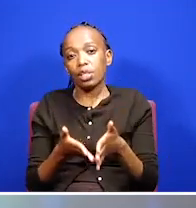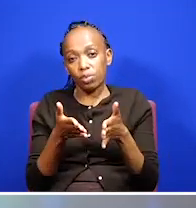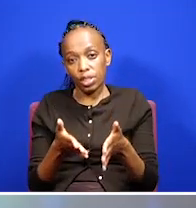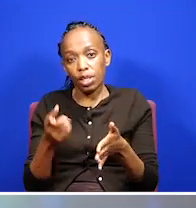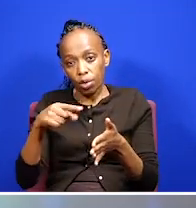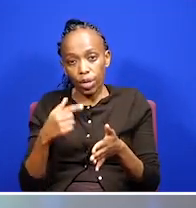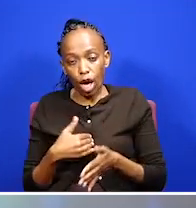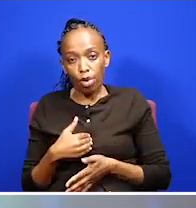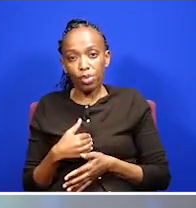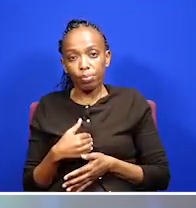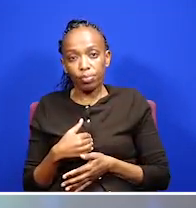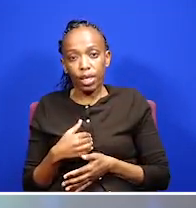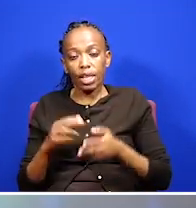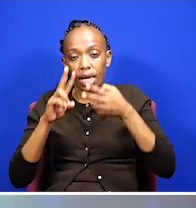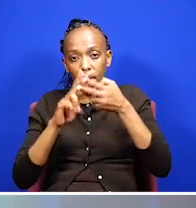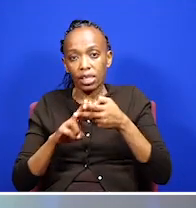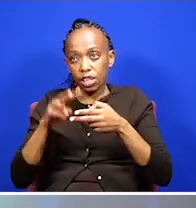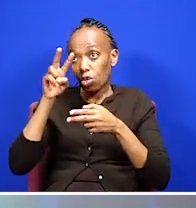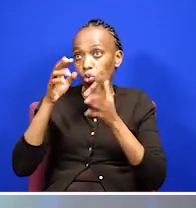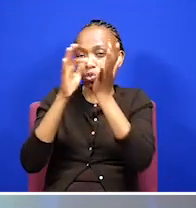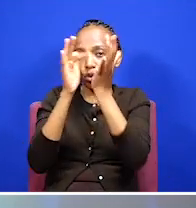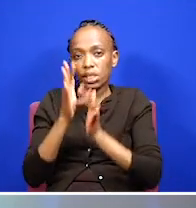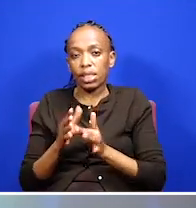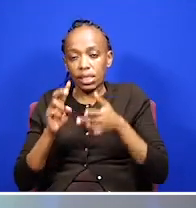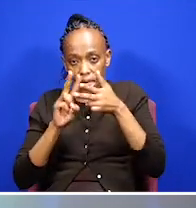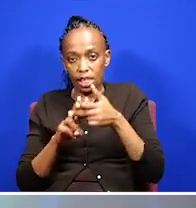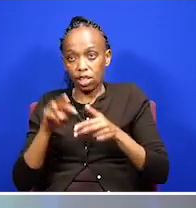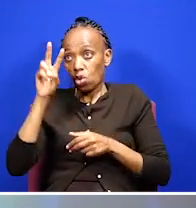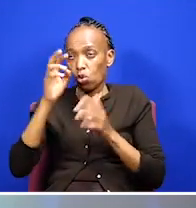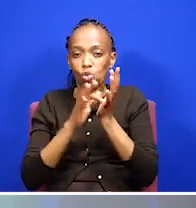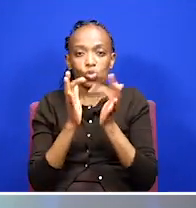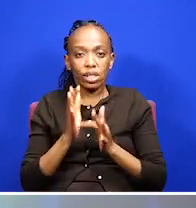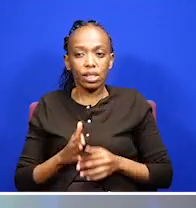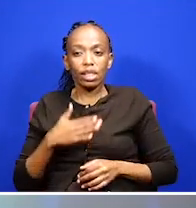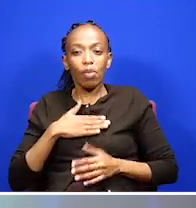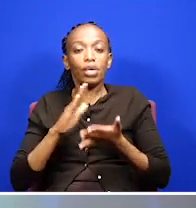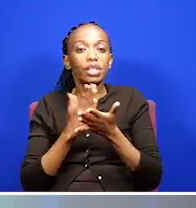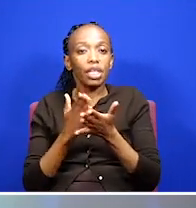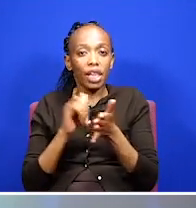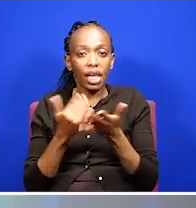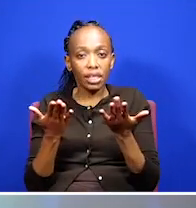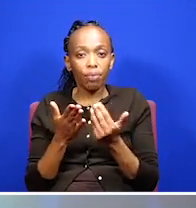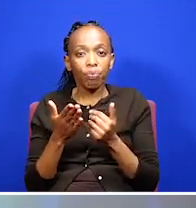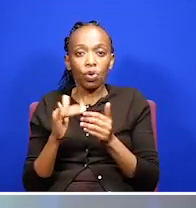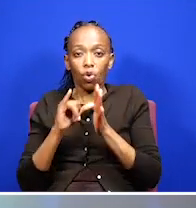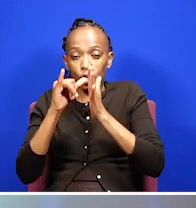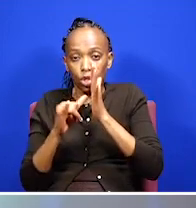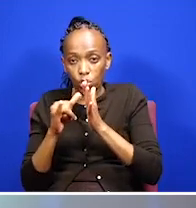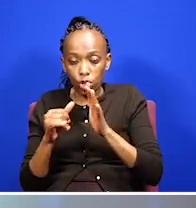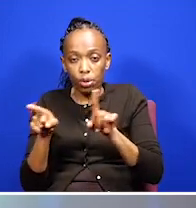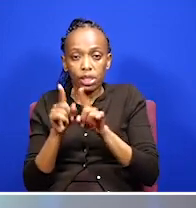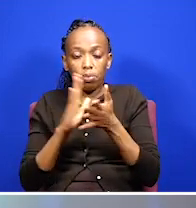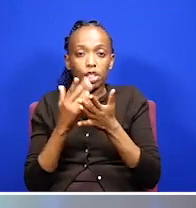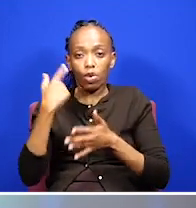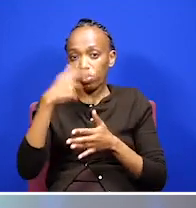Today, we have the hashtag Look to Jesus, hashtag Look to Jesus. Please share that on YouTube, share it